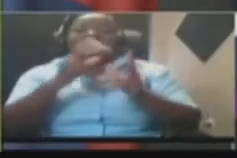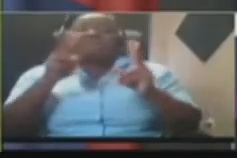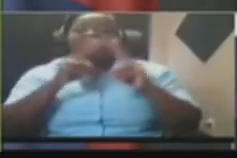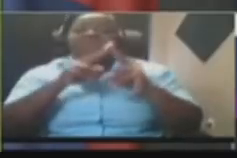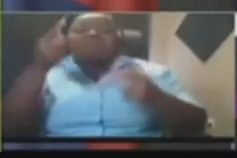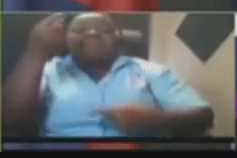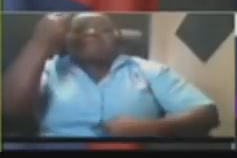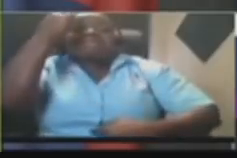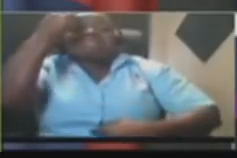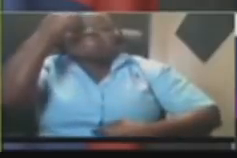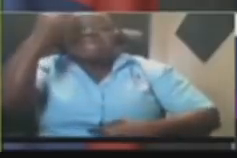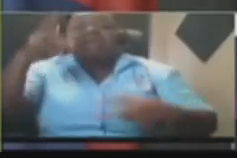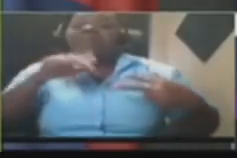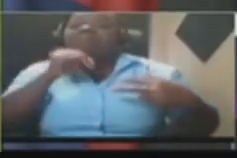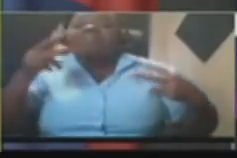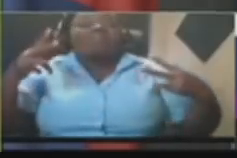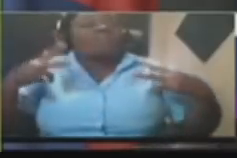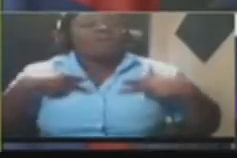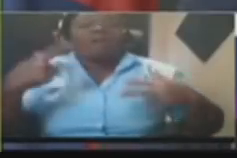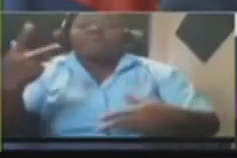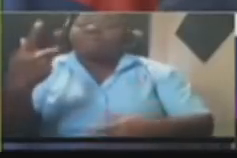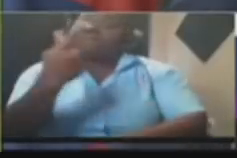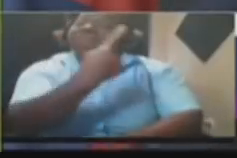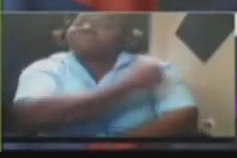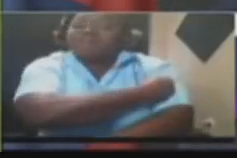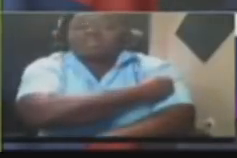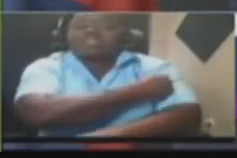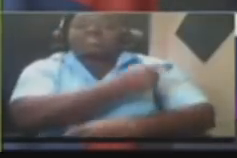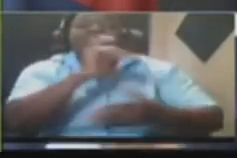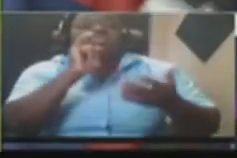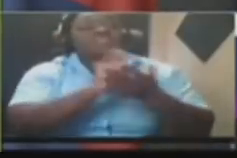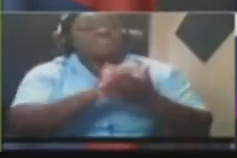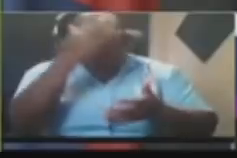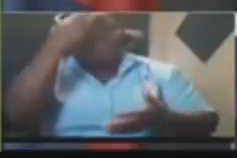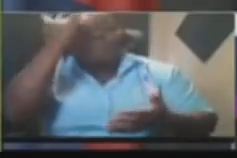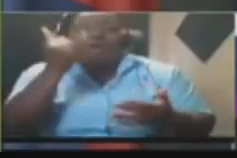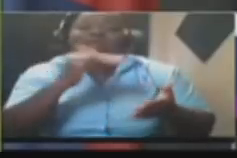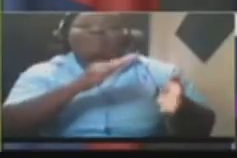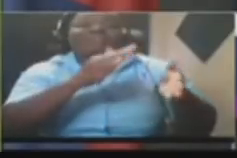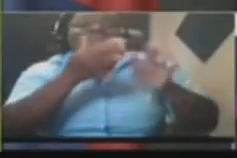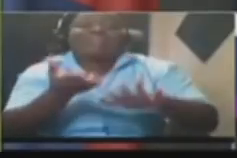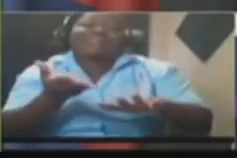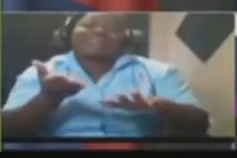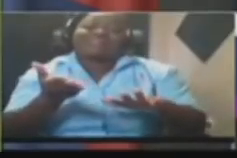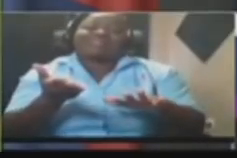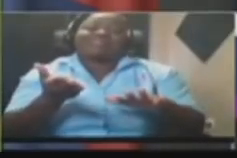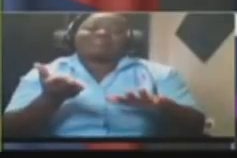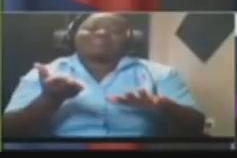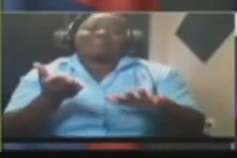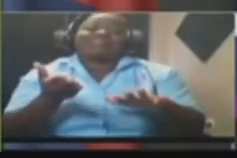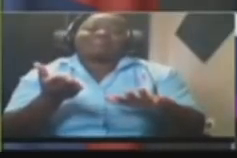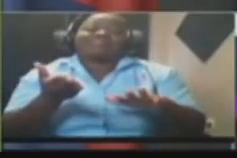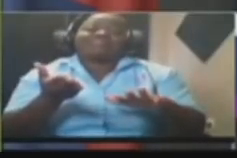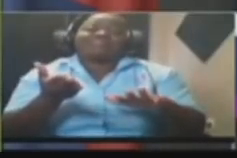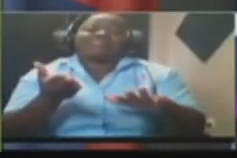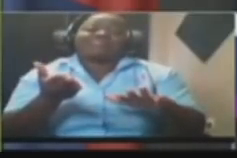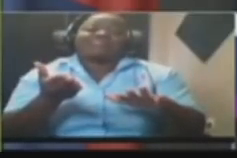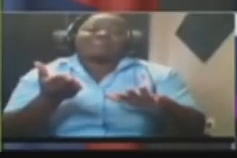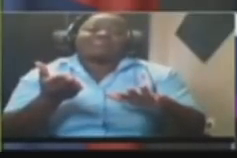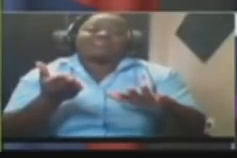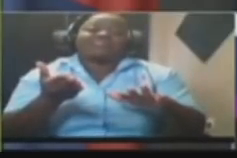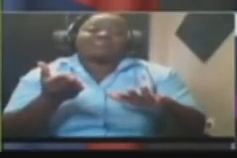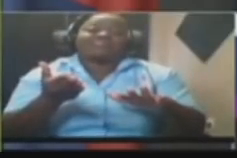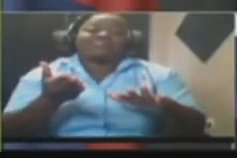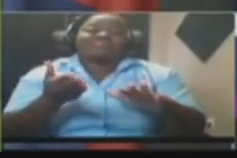is suffering the ravages of the virus in a way that the vaccinated population is